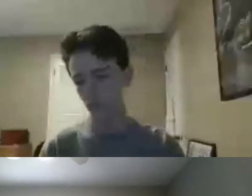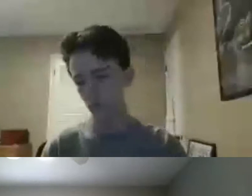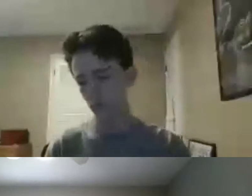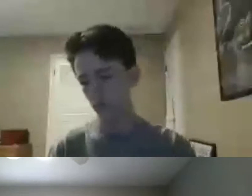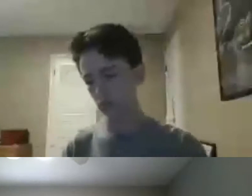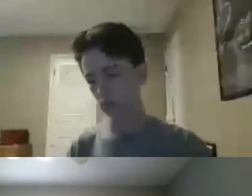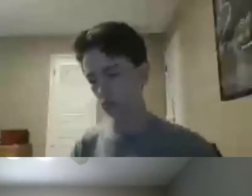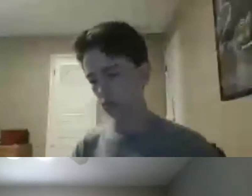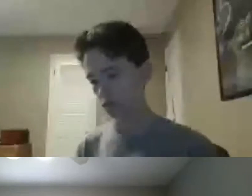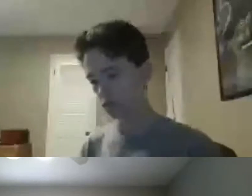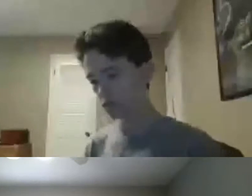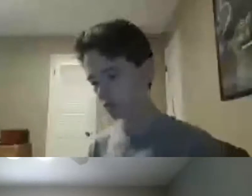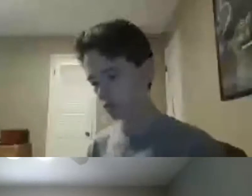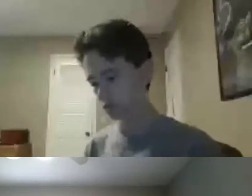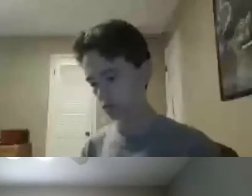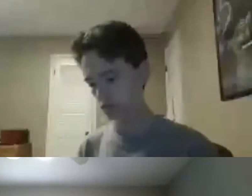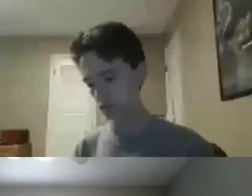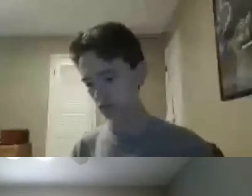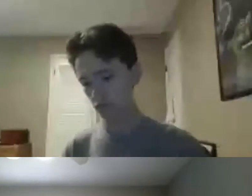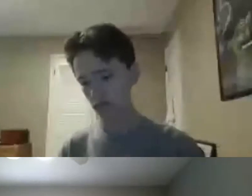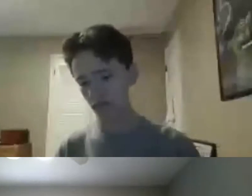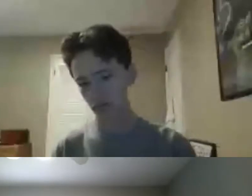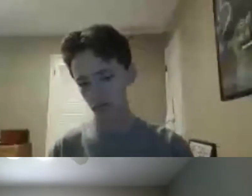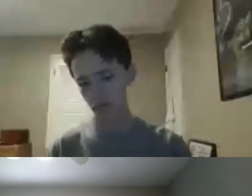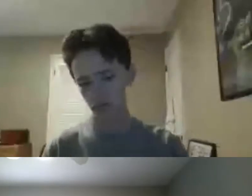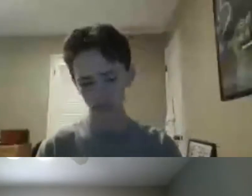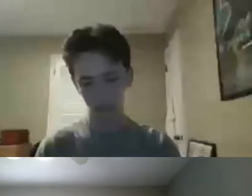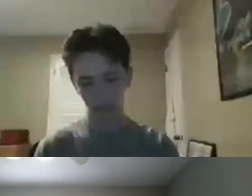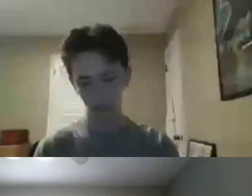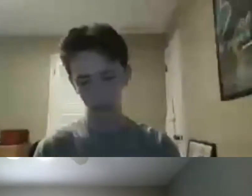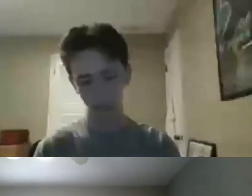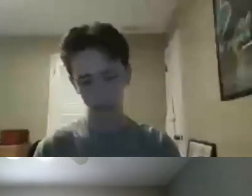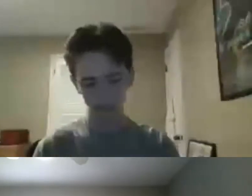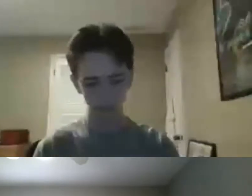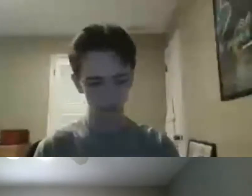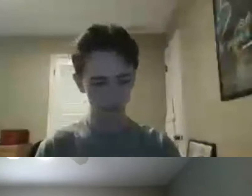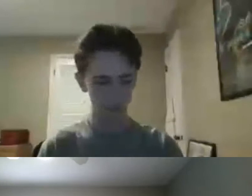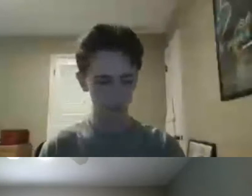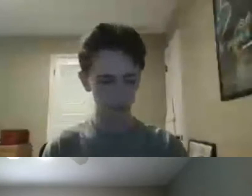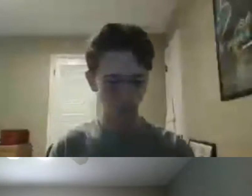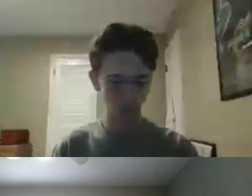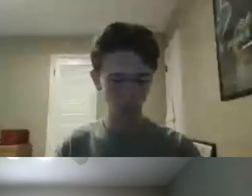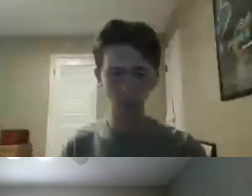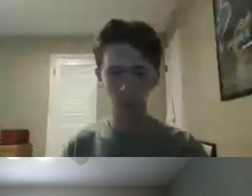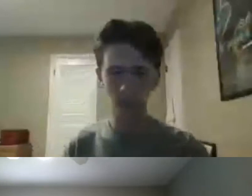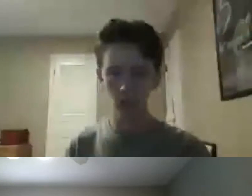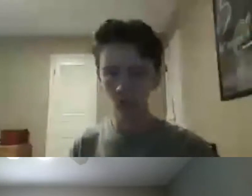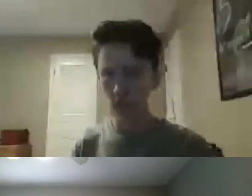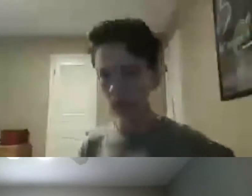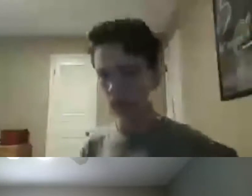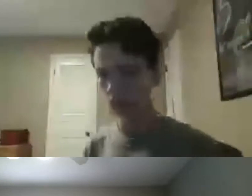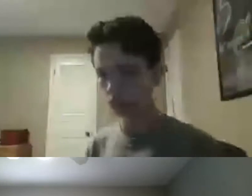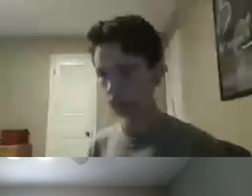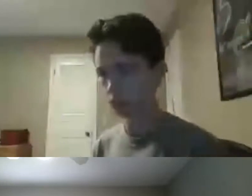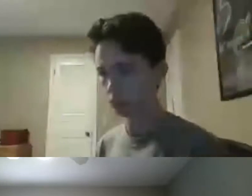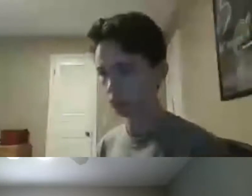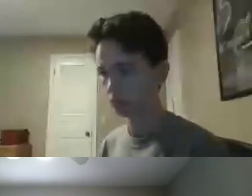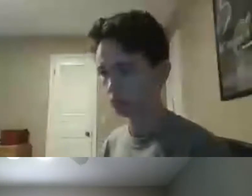day-to-day school curriculum. Perfect. Next we have is Cade